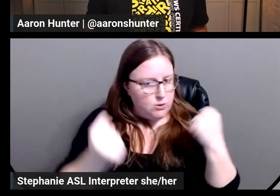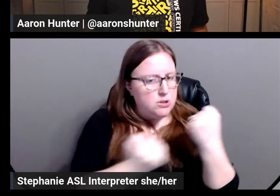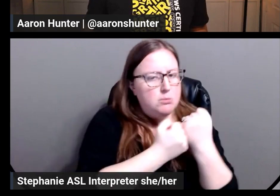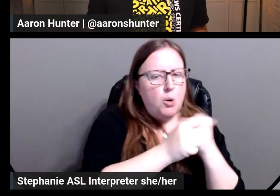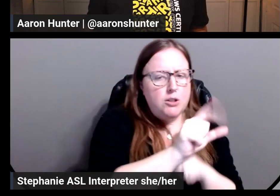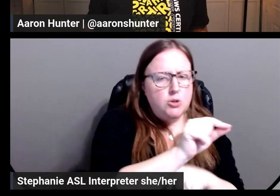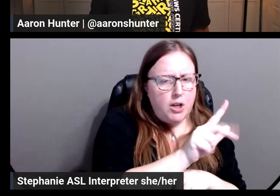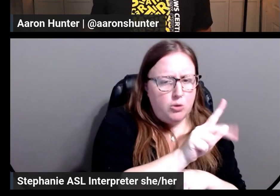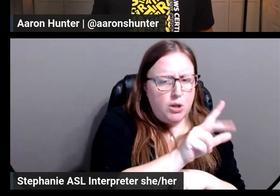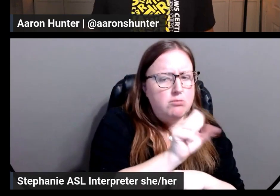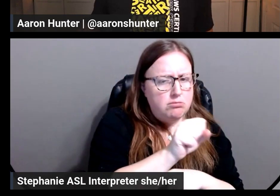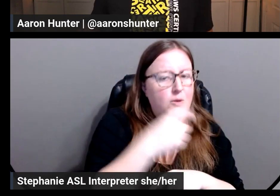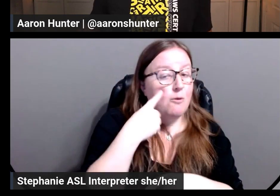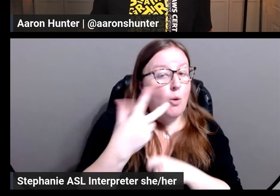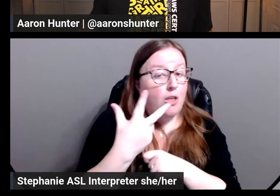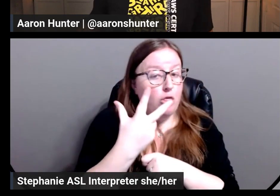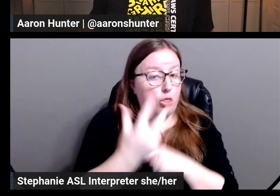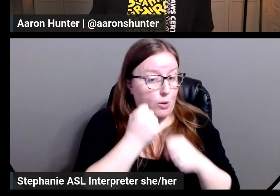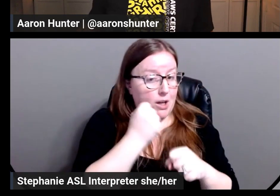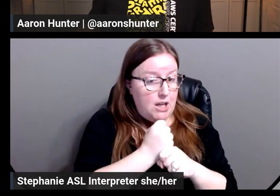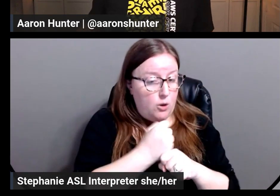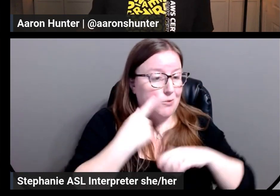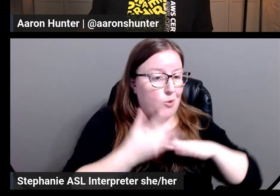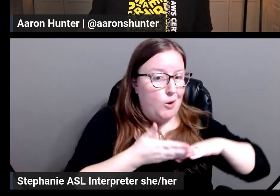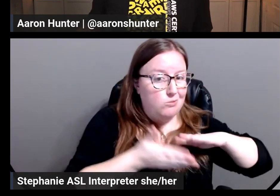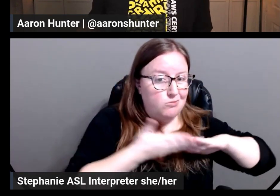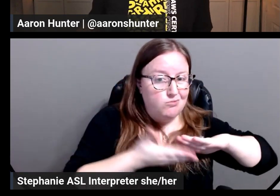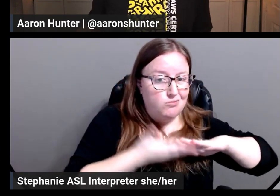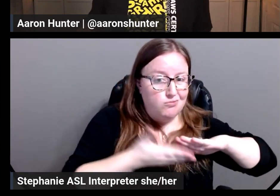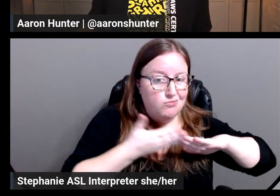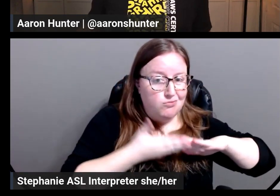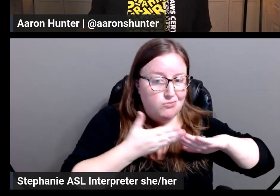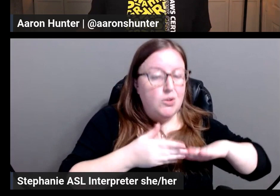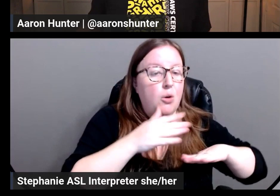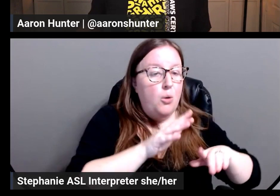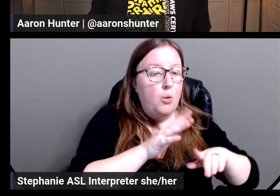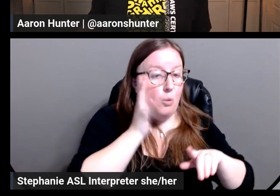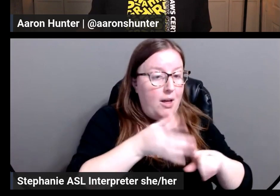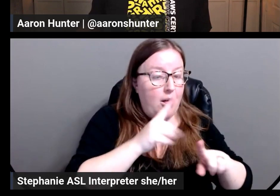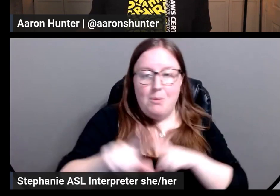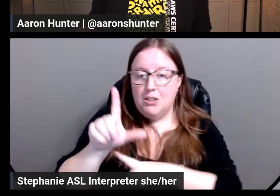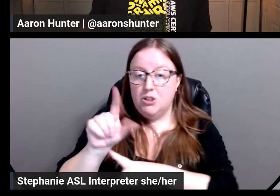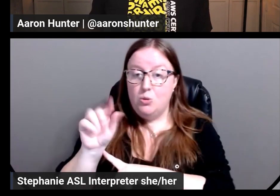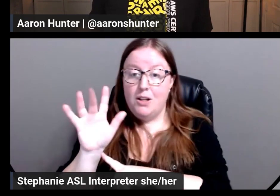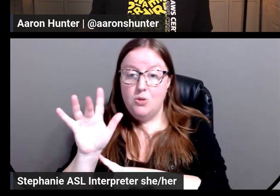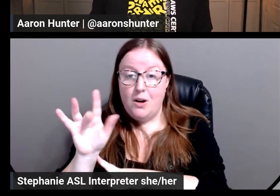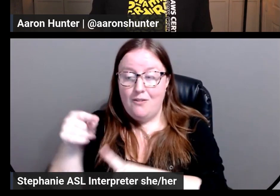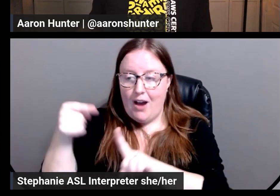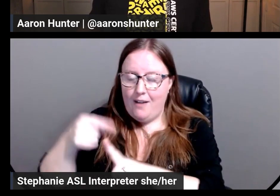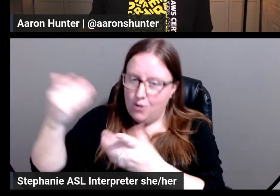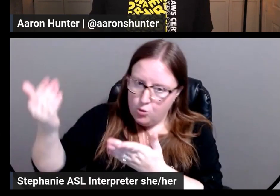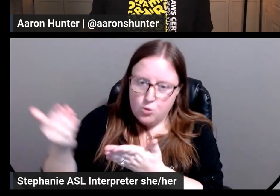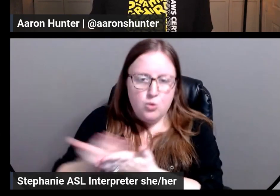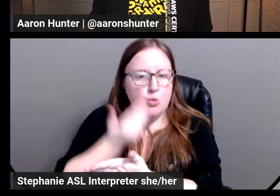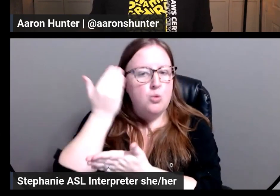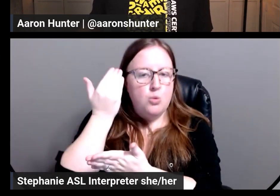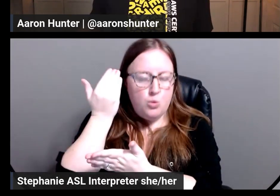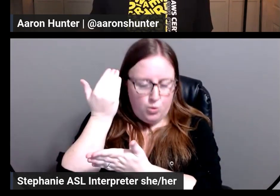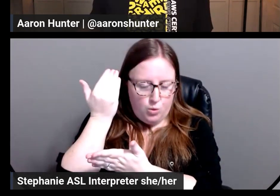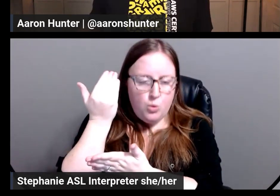2023 for another 3 years in maintenance mode. But at that point, 25 will be the new